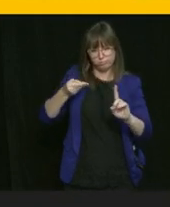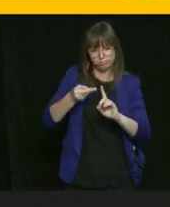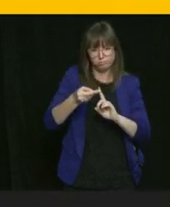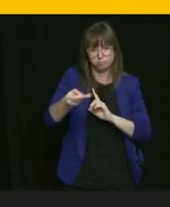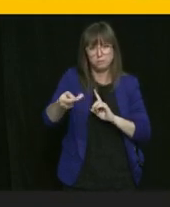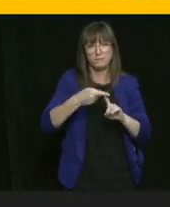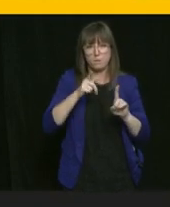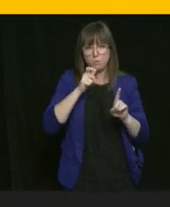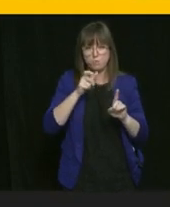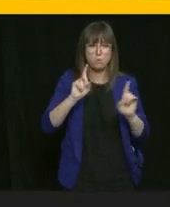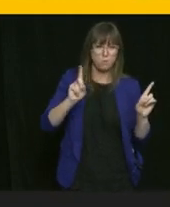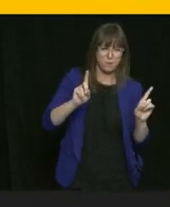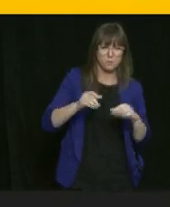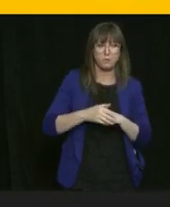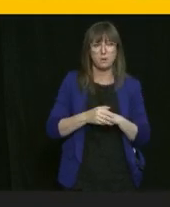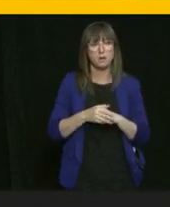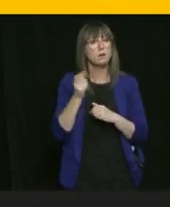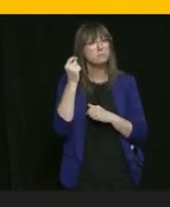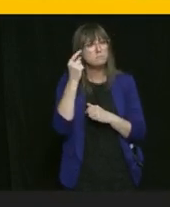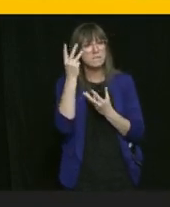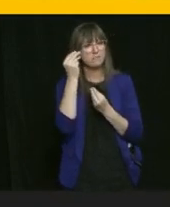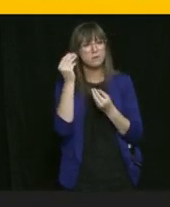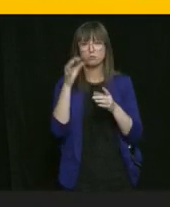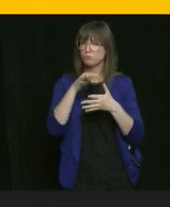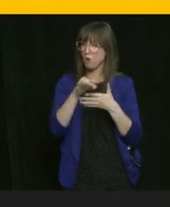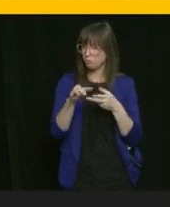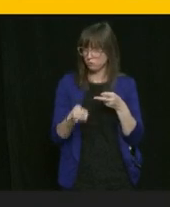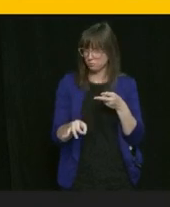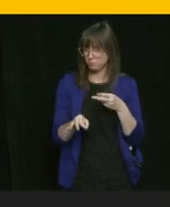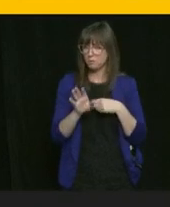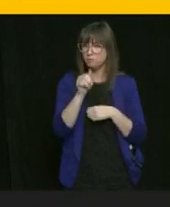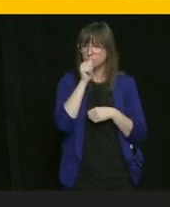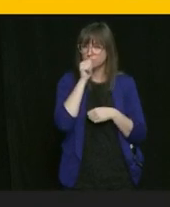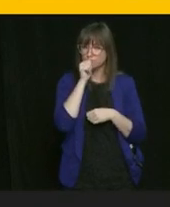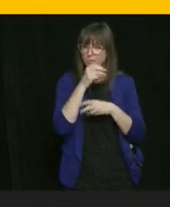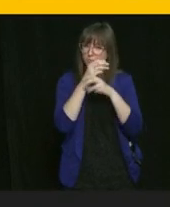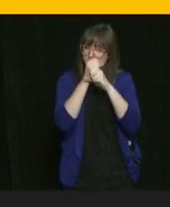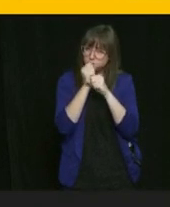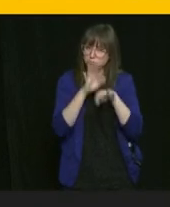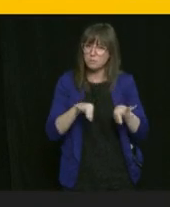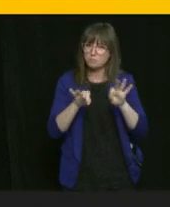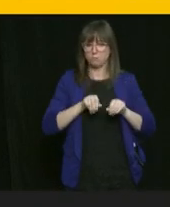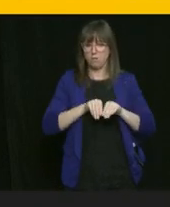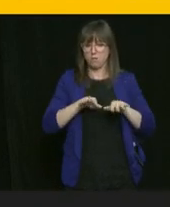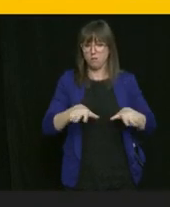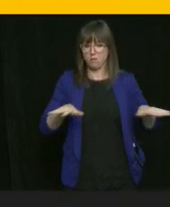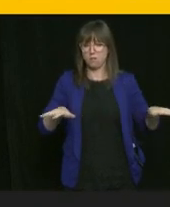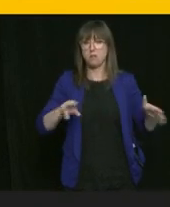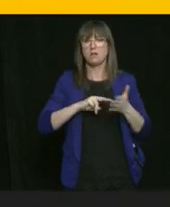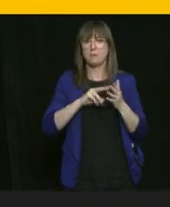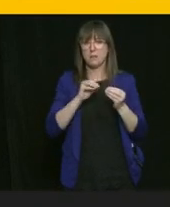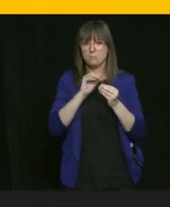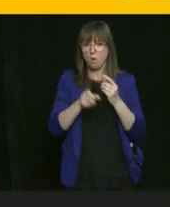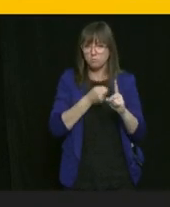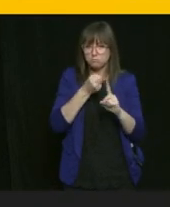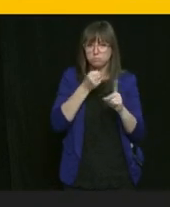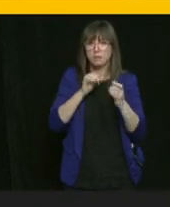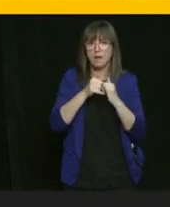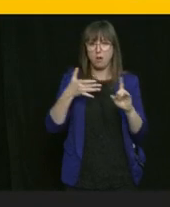features are optional and the information provided will not be shared in order to protect your privacy and accuracy of this